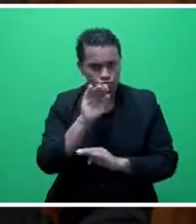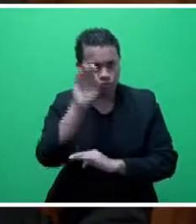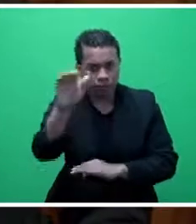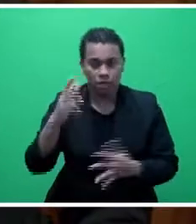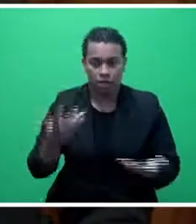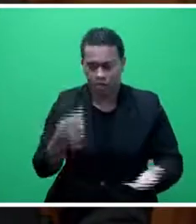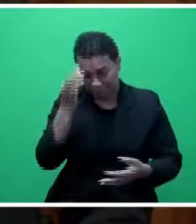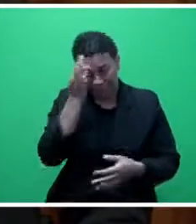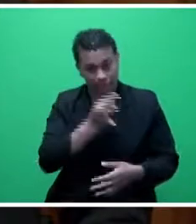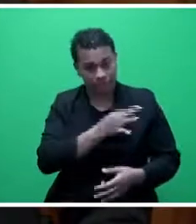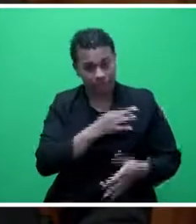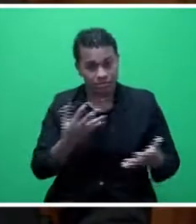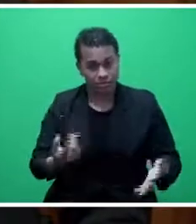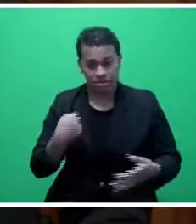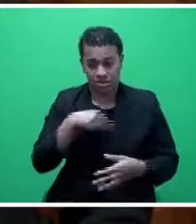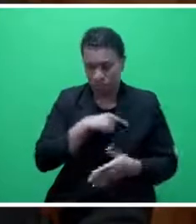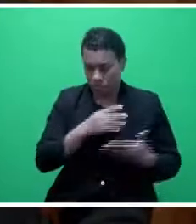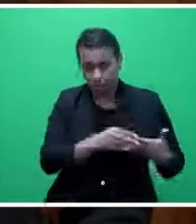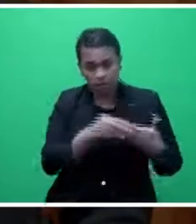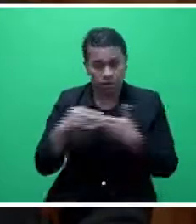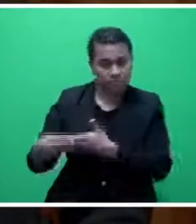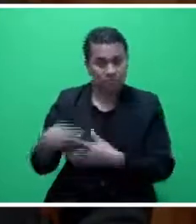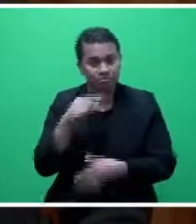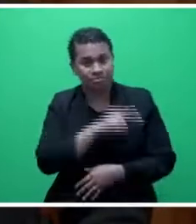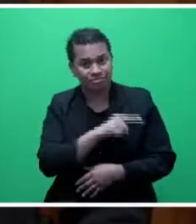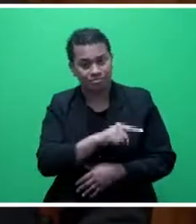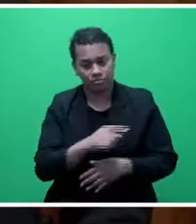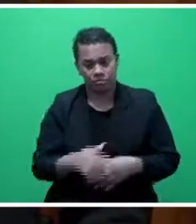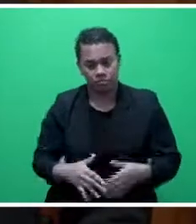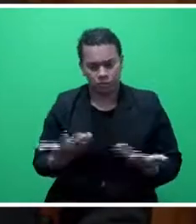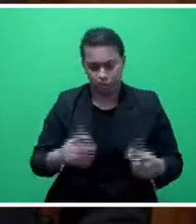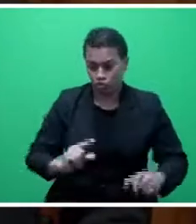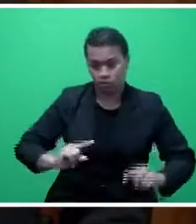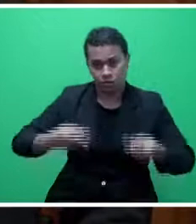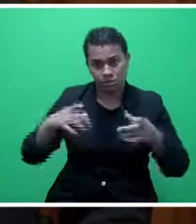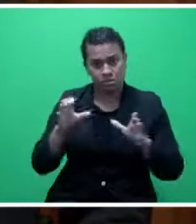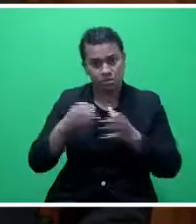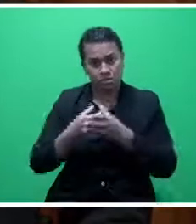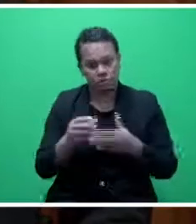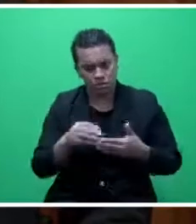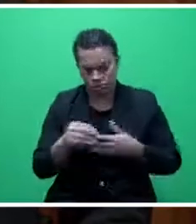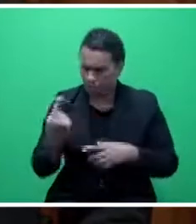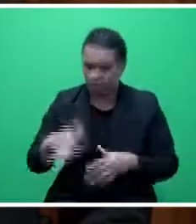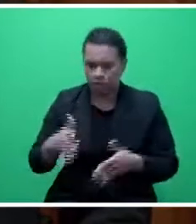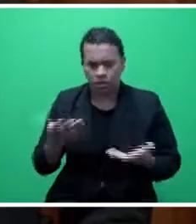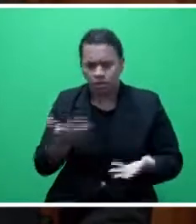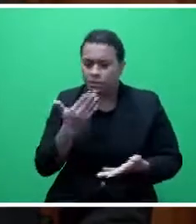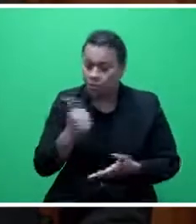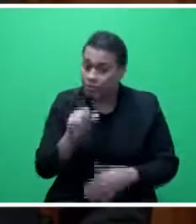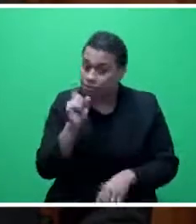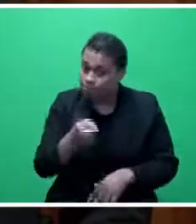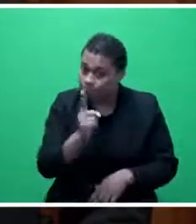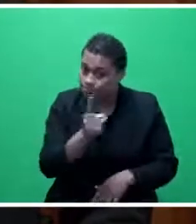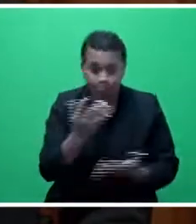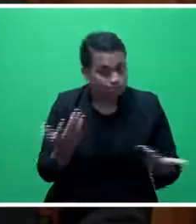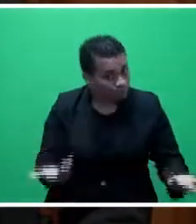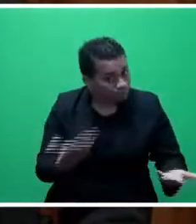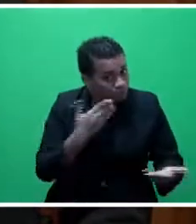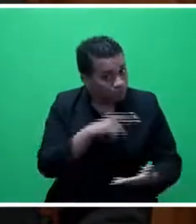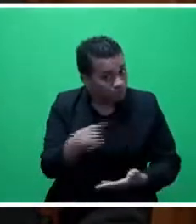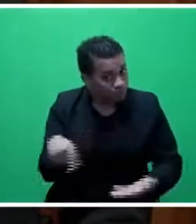also articulated that to the governments. It's been given to you. Go and do it properly. So, Honorable Speaker,